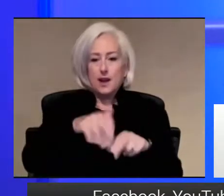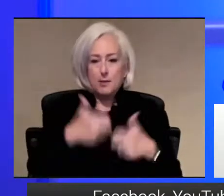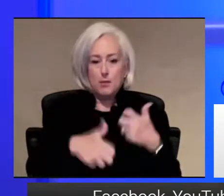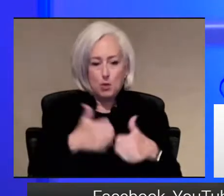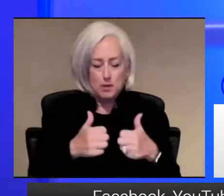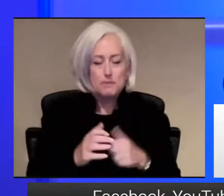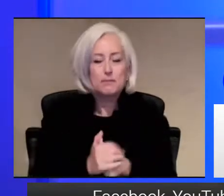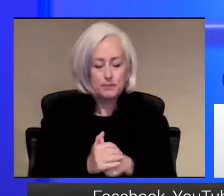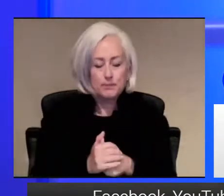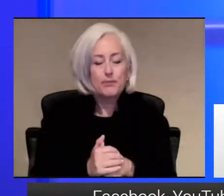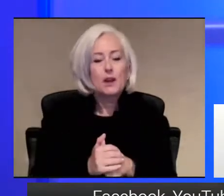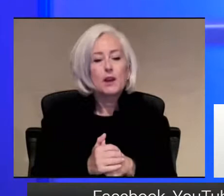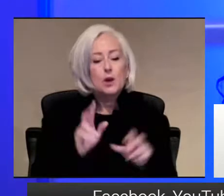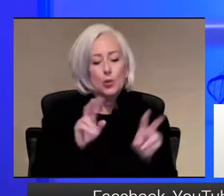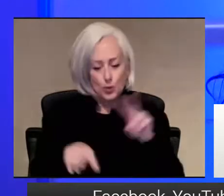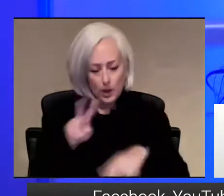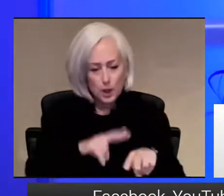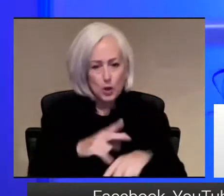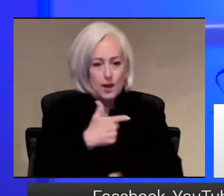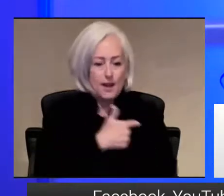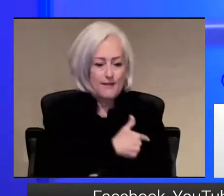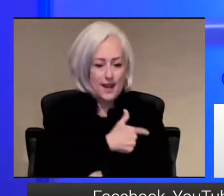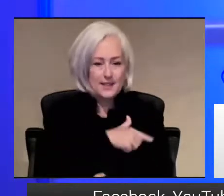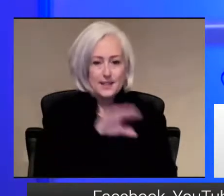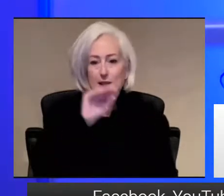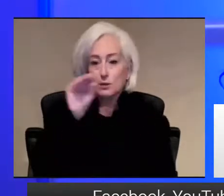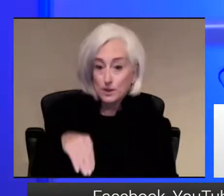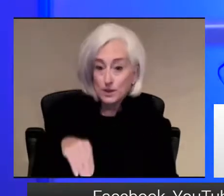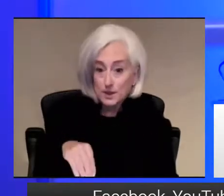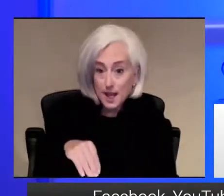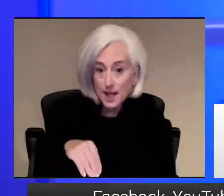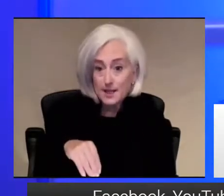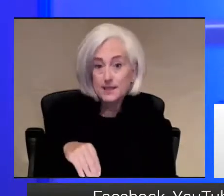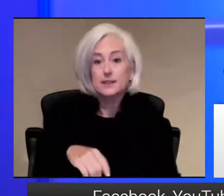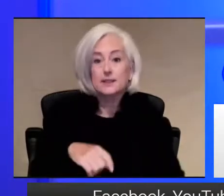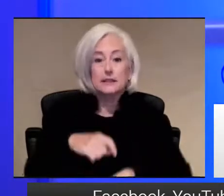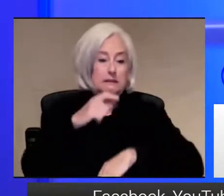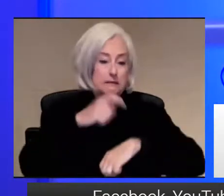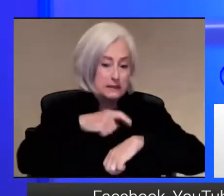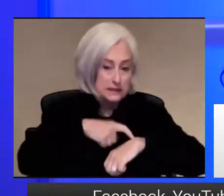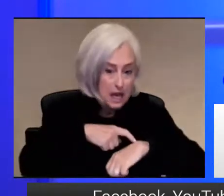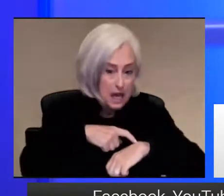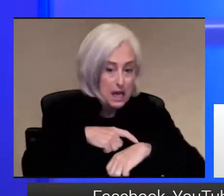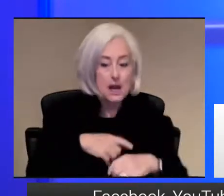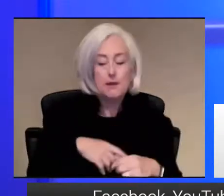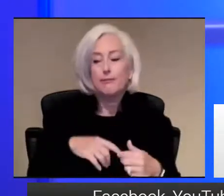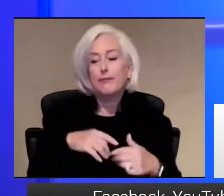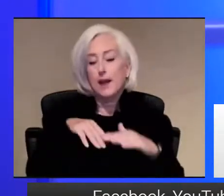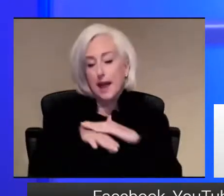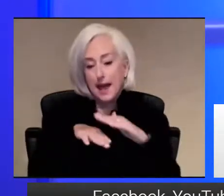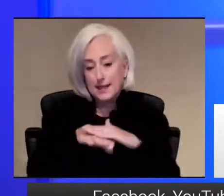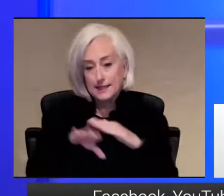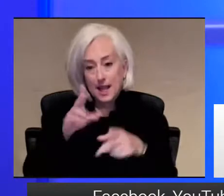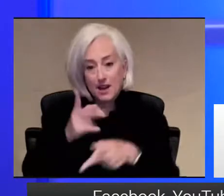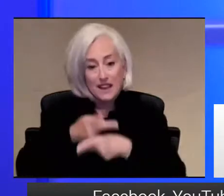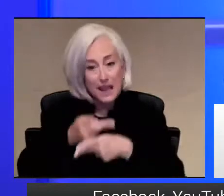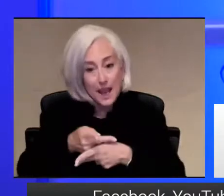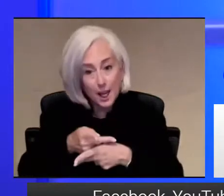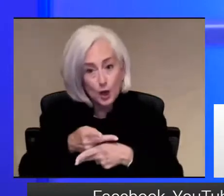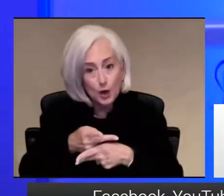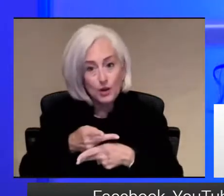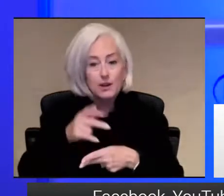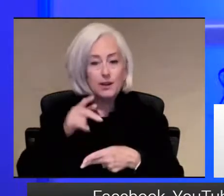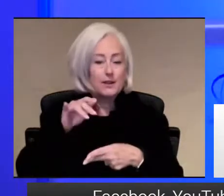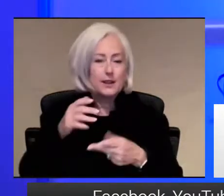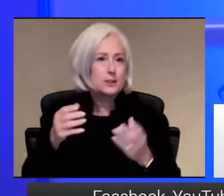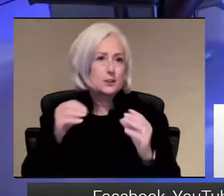at vaccination rates and, timing and access of care, I think it just highlighted the issue, but it's